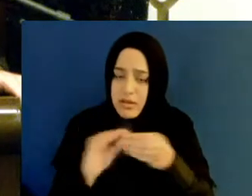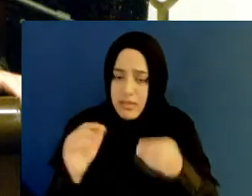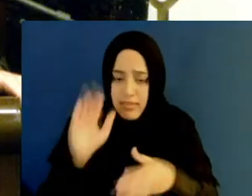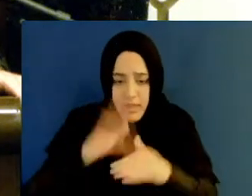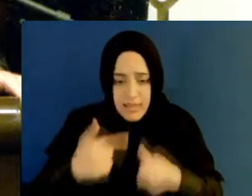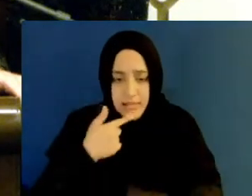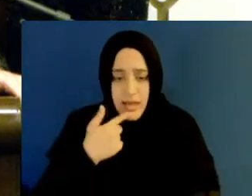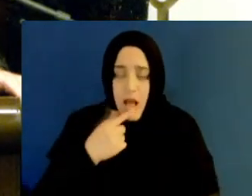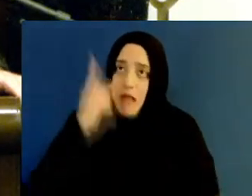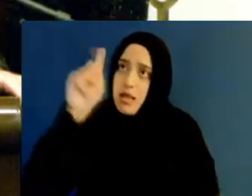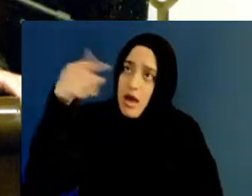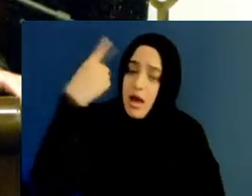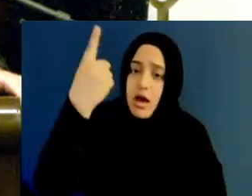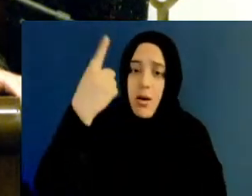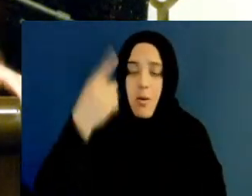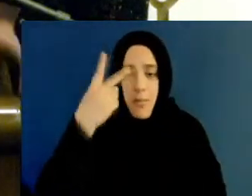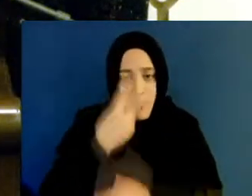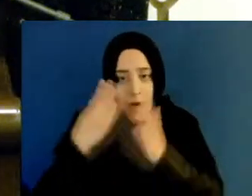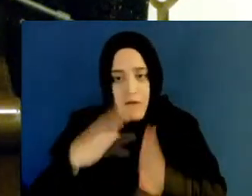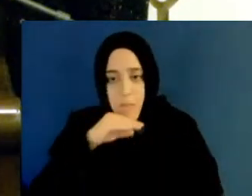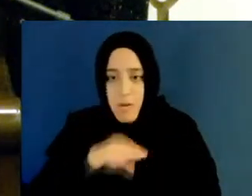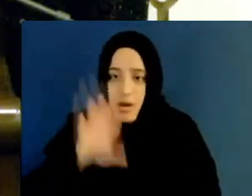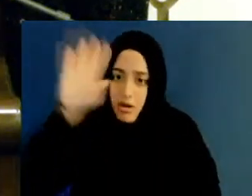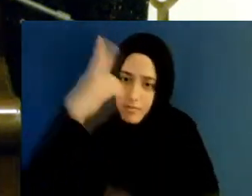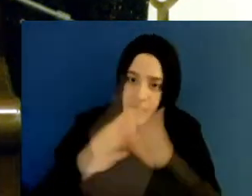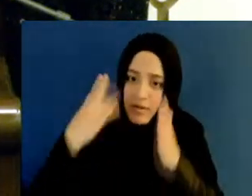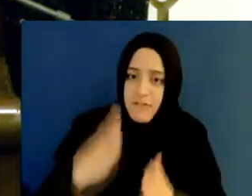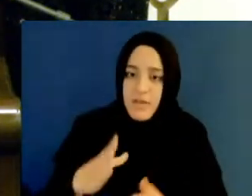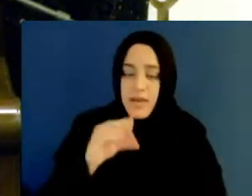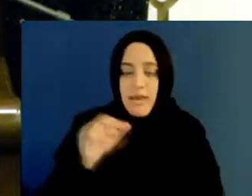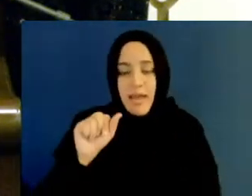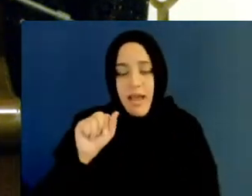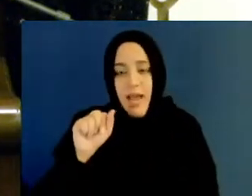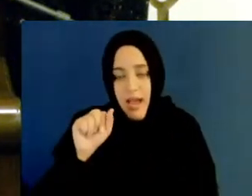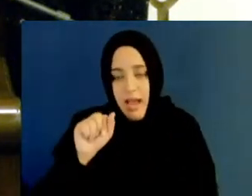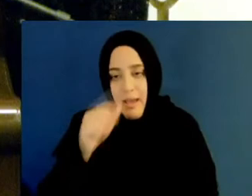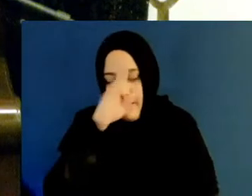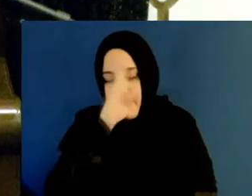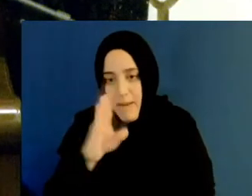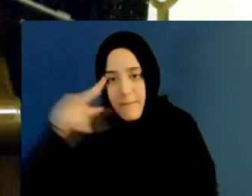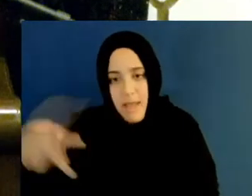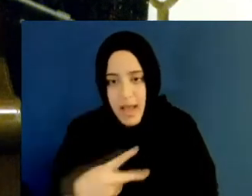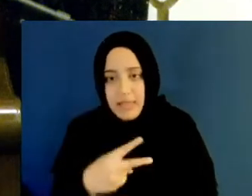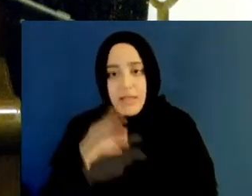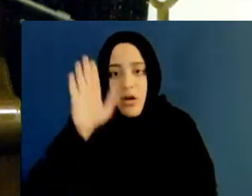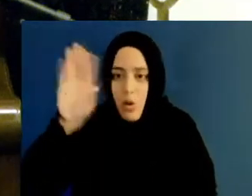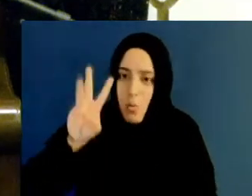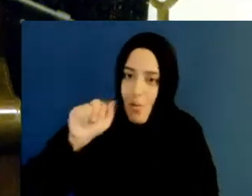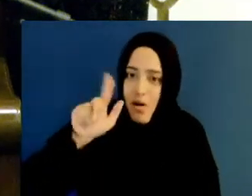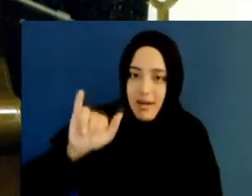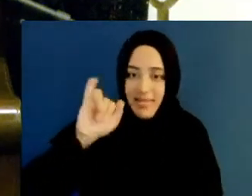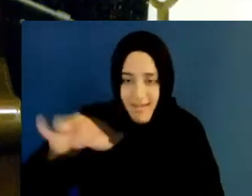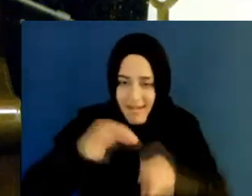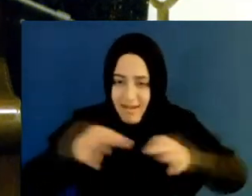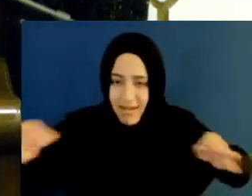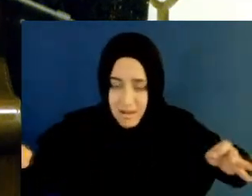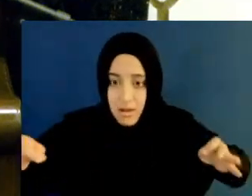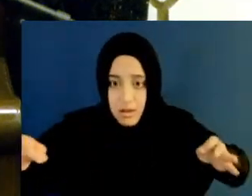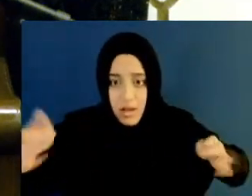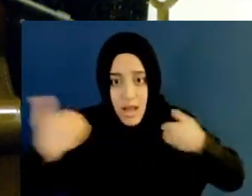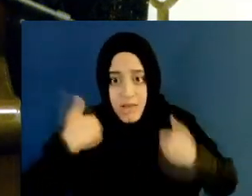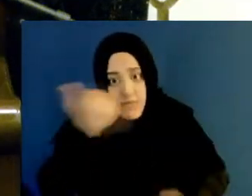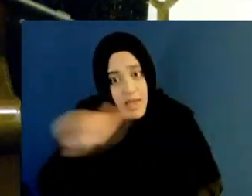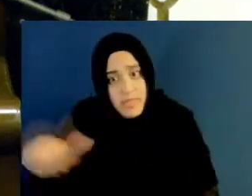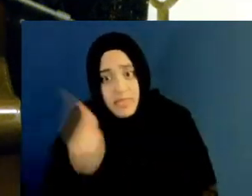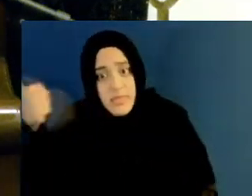this? La, kalimatil haq. So remember this. You're building up these premises as we get to our